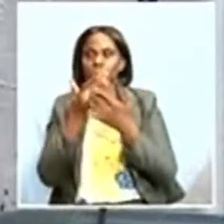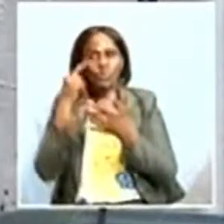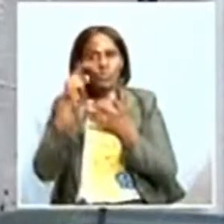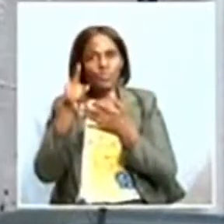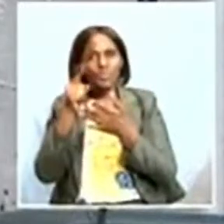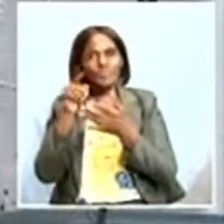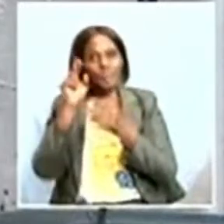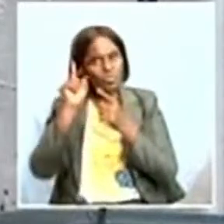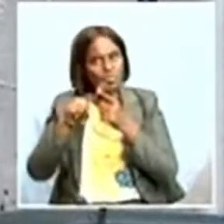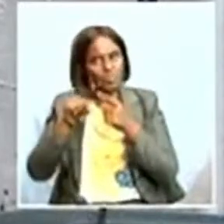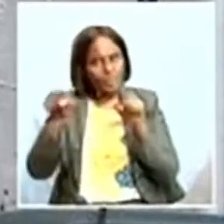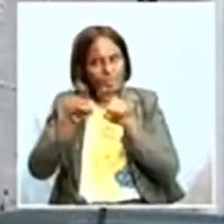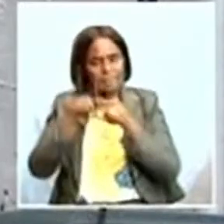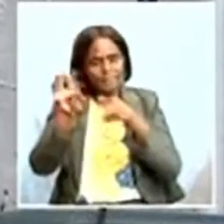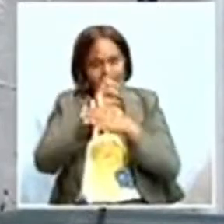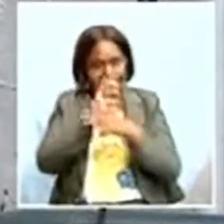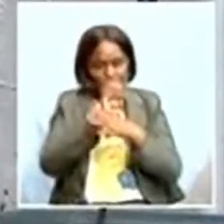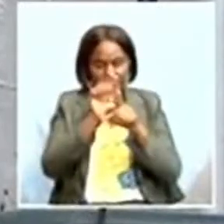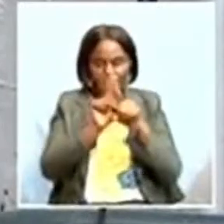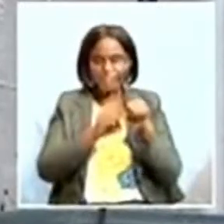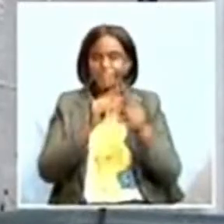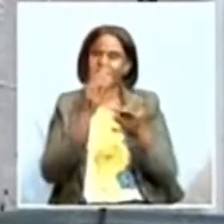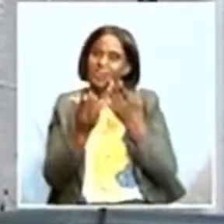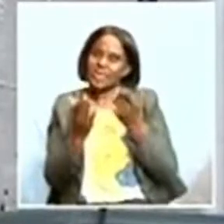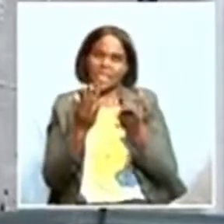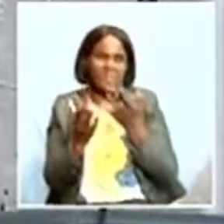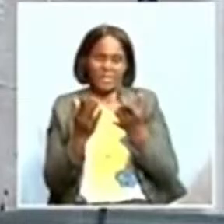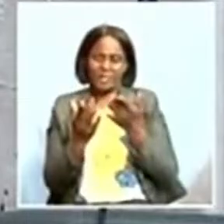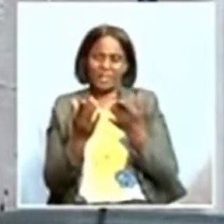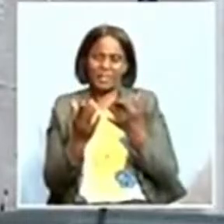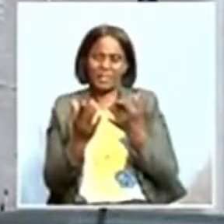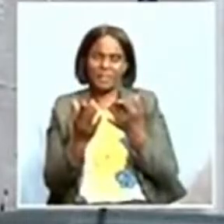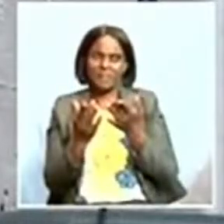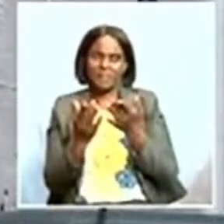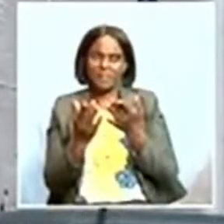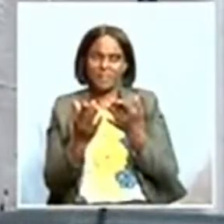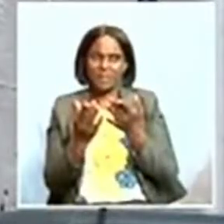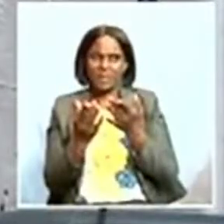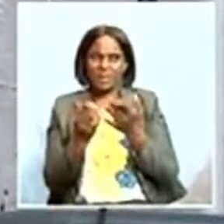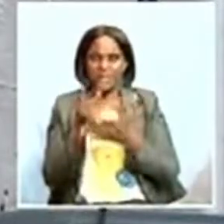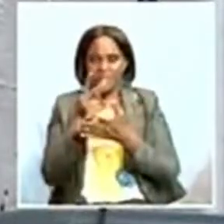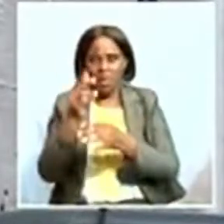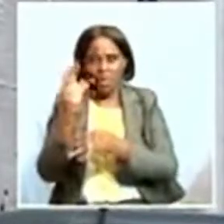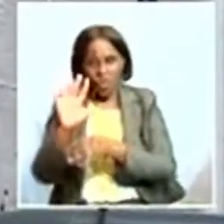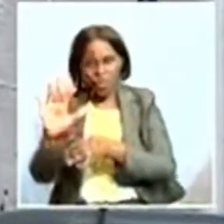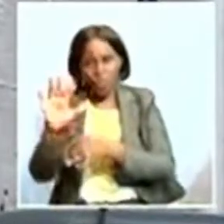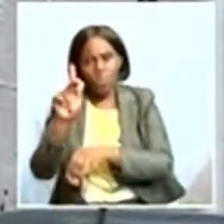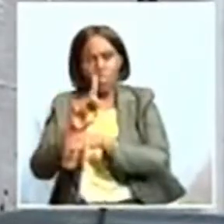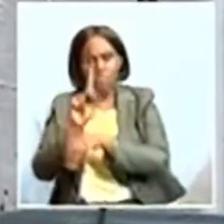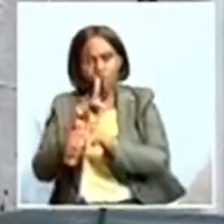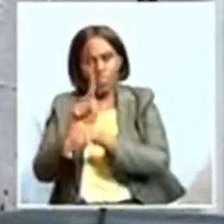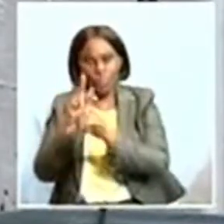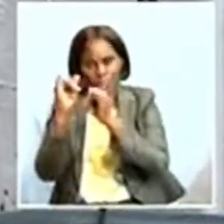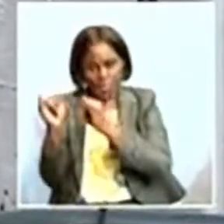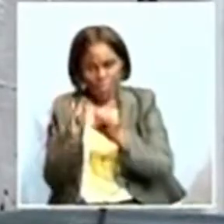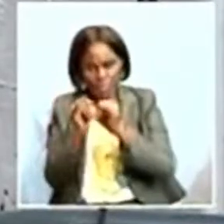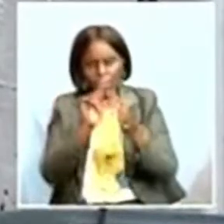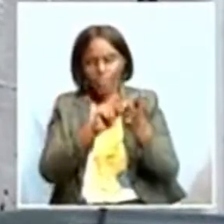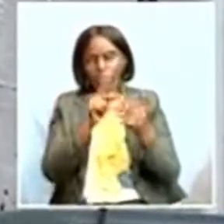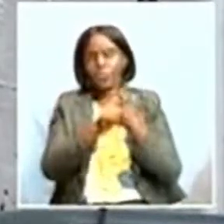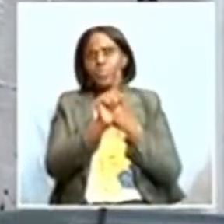Minister, to do an evaluation and probably pause the project, the implementation